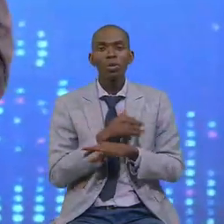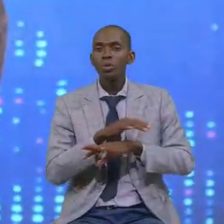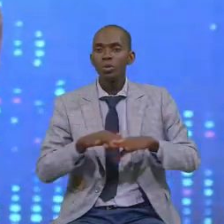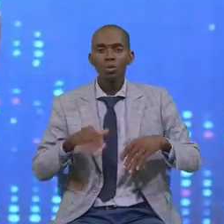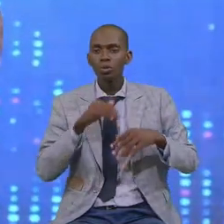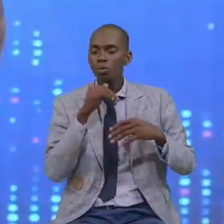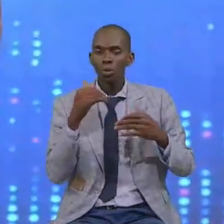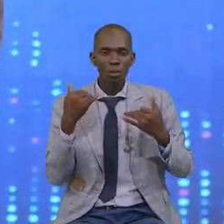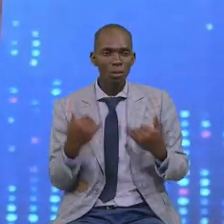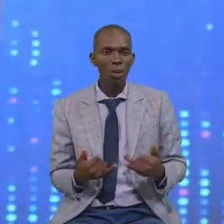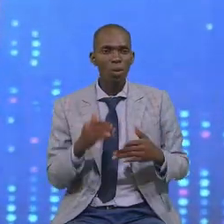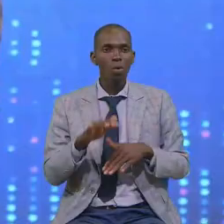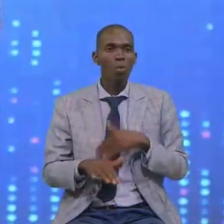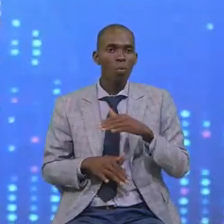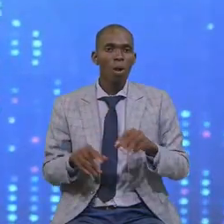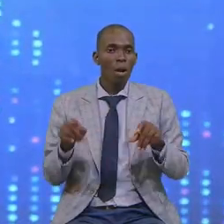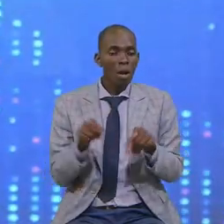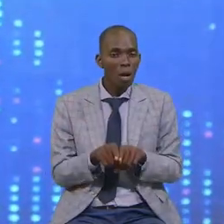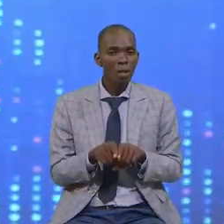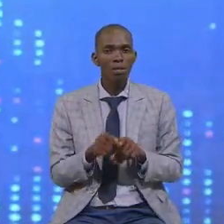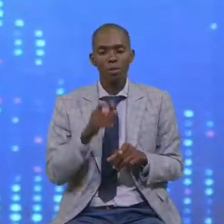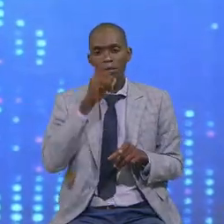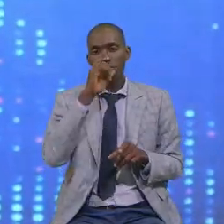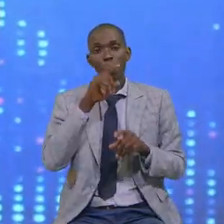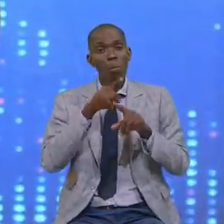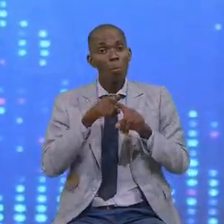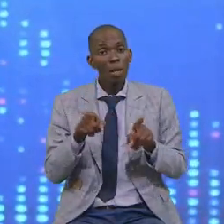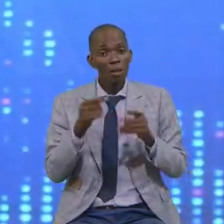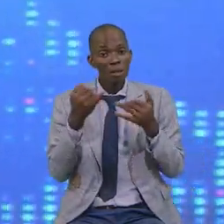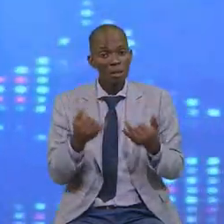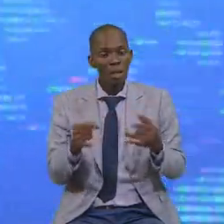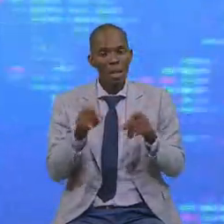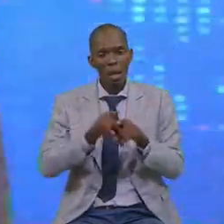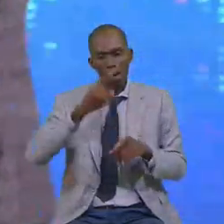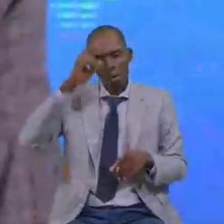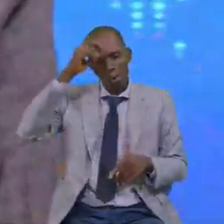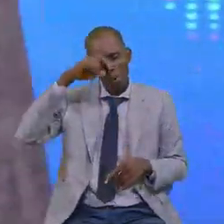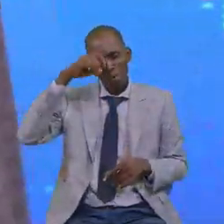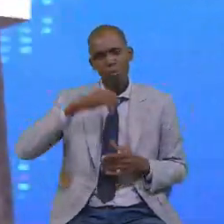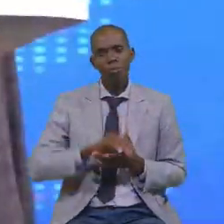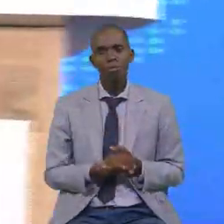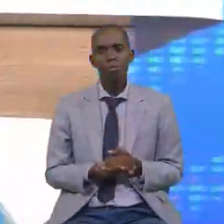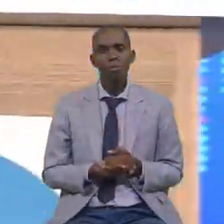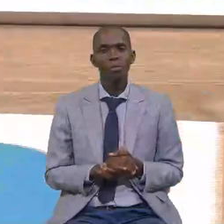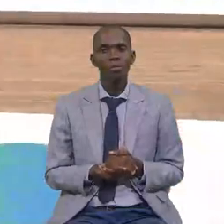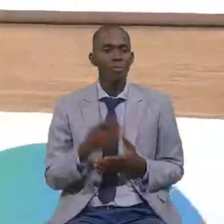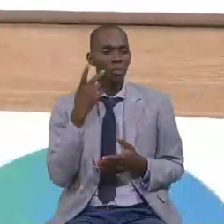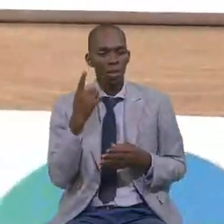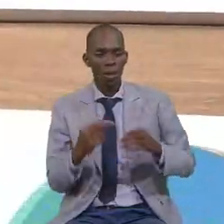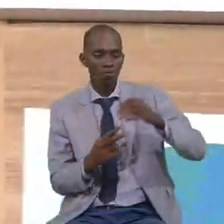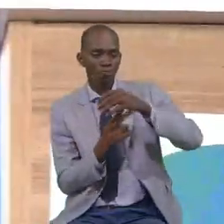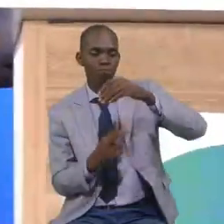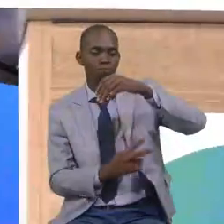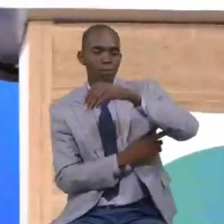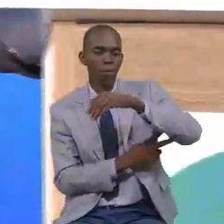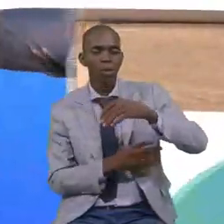fools, but as wise. As wise. Already the bridge is there. The bridge is constructed. I